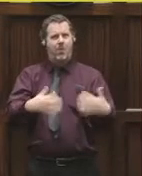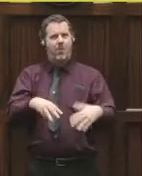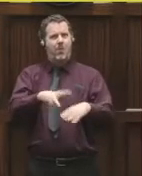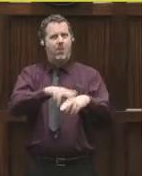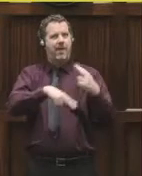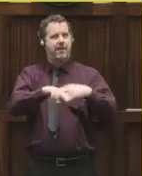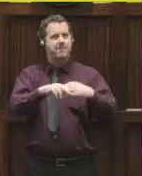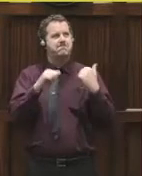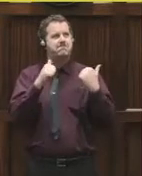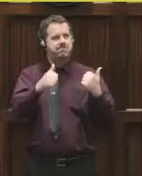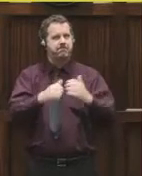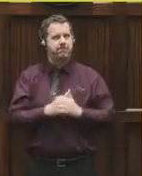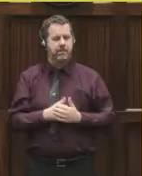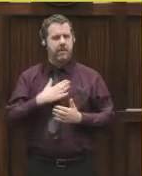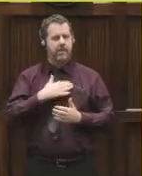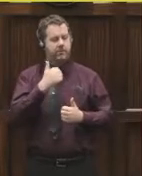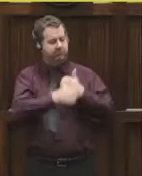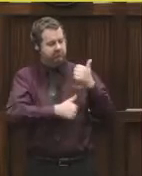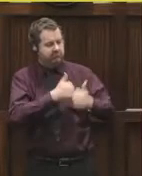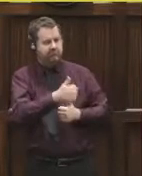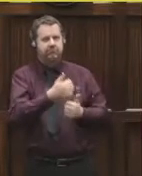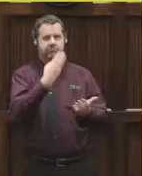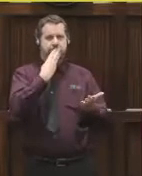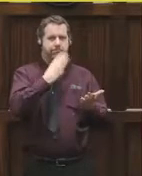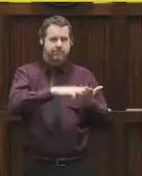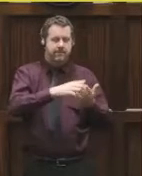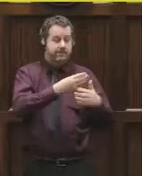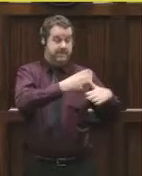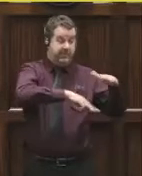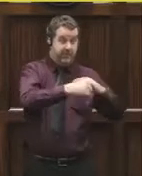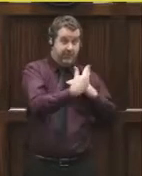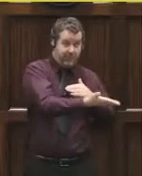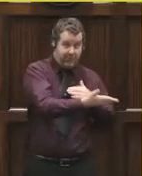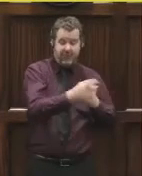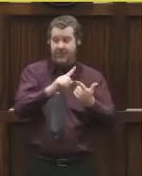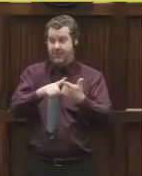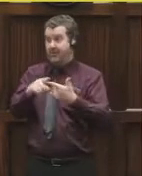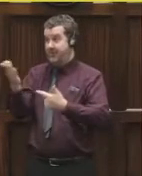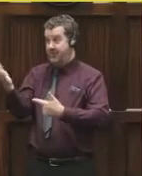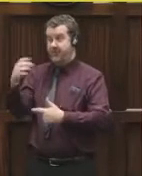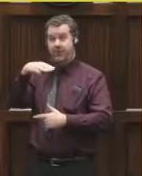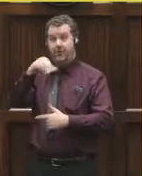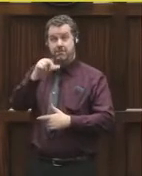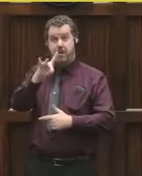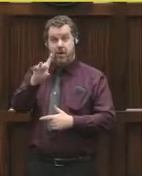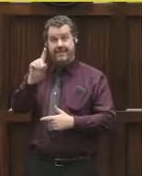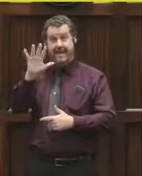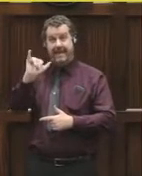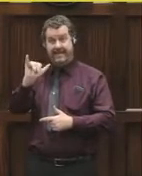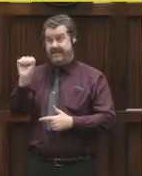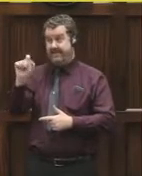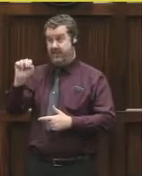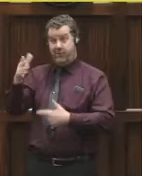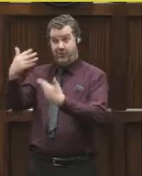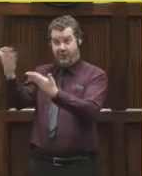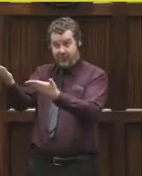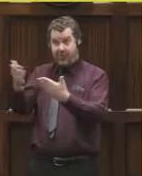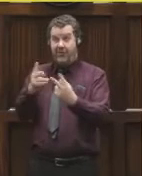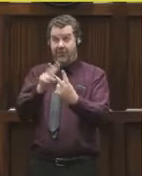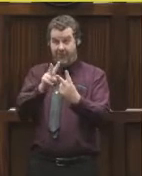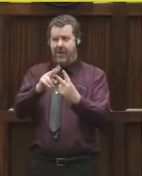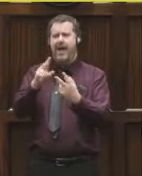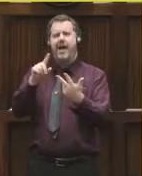to commend the Minister, I want to commend Senator Mark Daly for their work on this, and indeed Grace